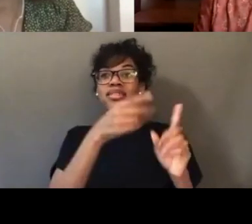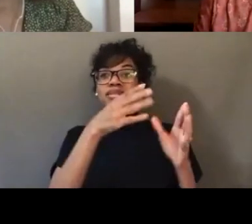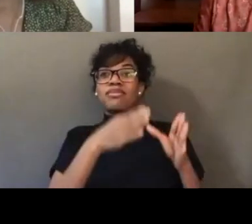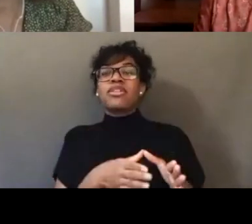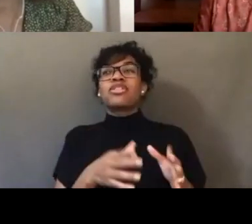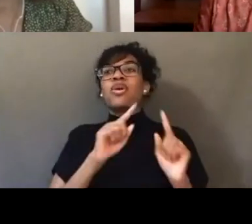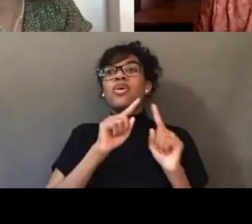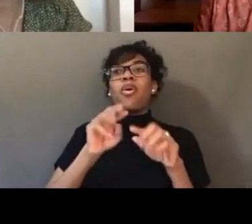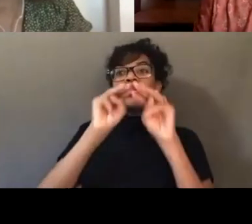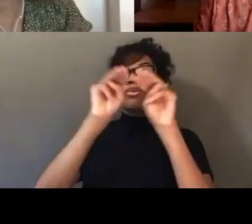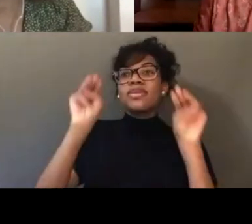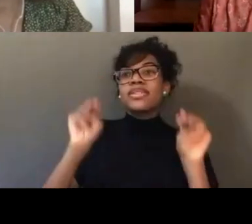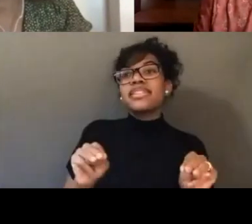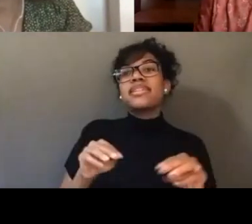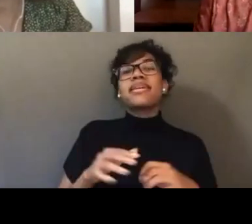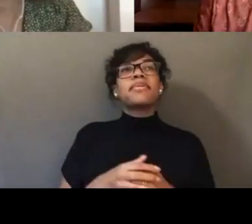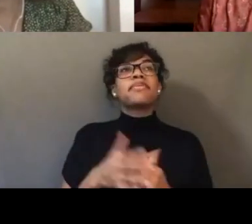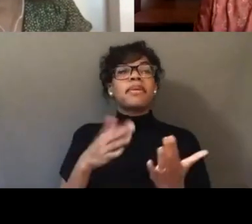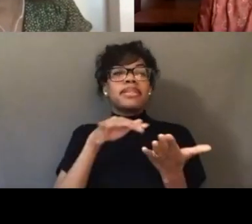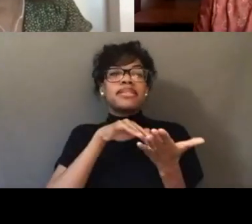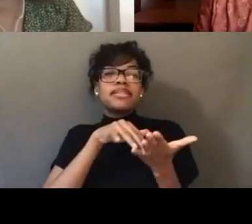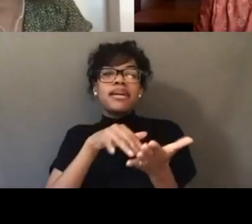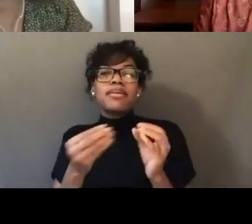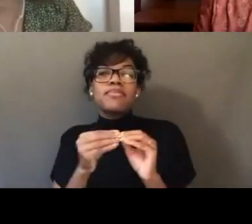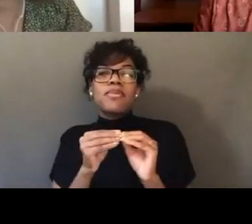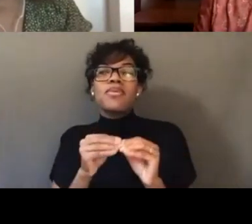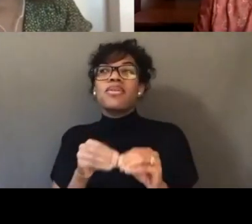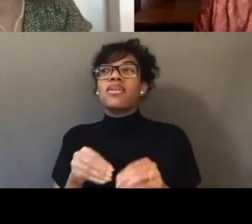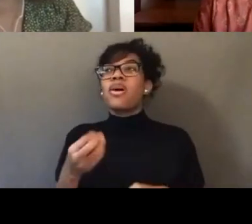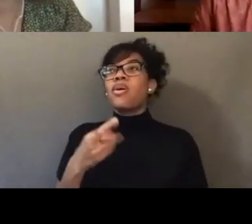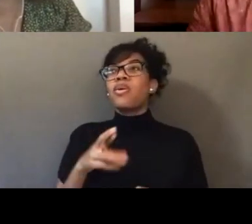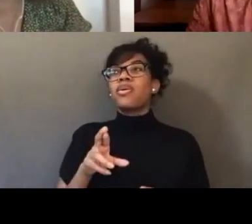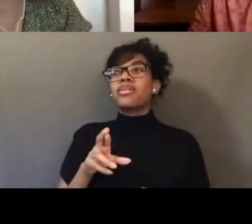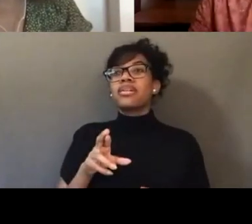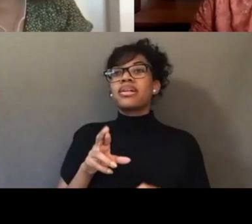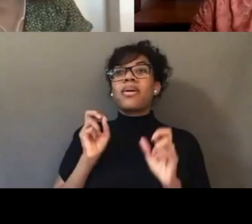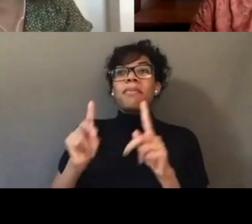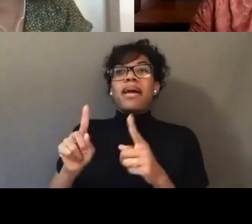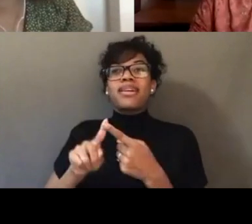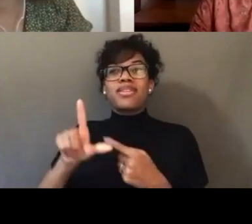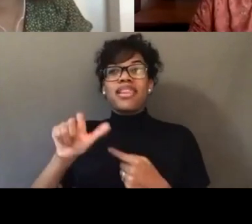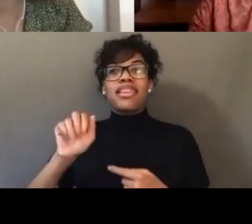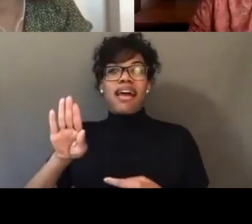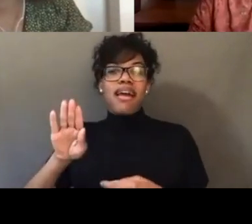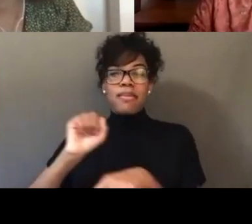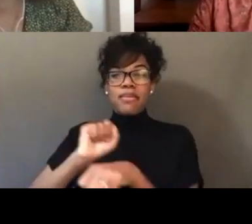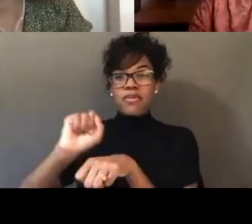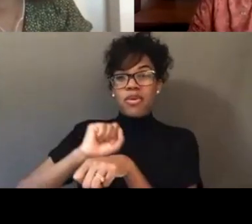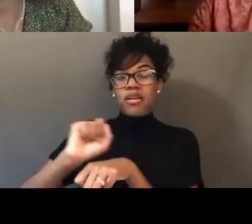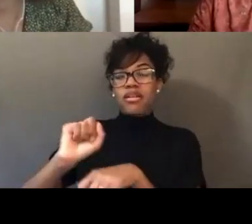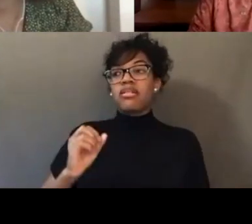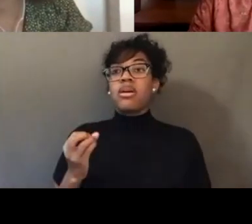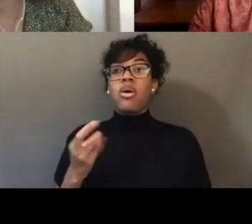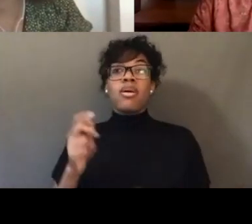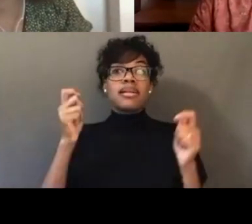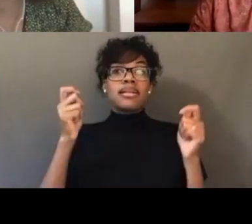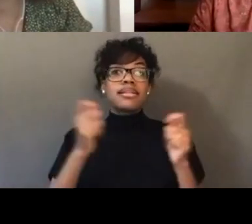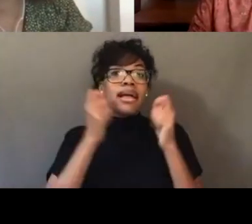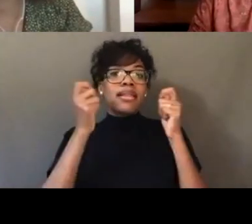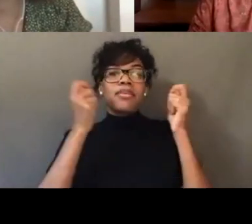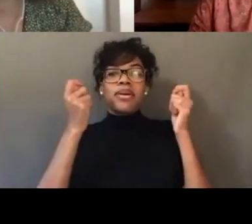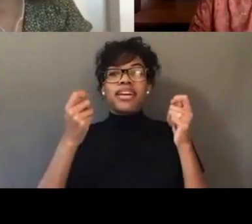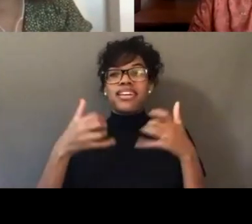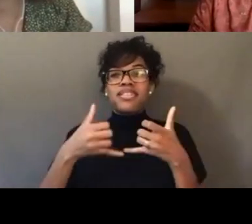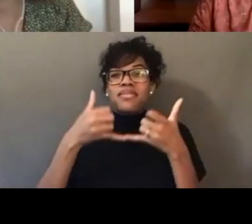deepen their research in this area of study, or they might actually go back into the lab in the summer, or they might be celebrating one of their accomplishments